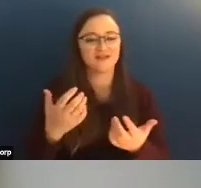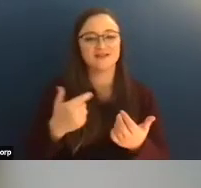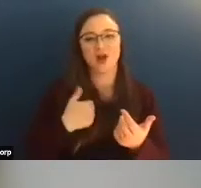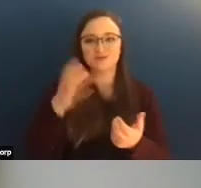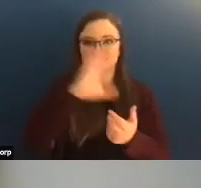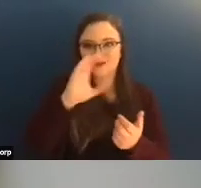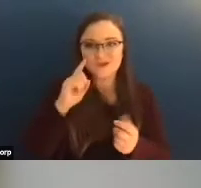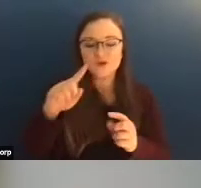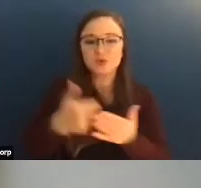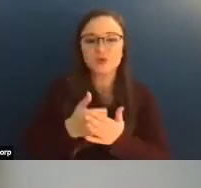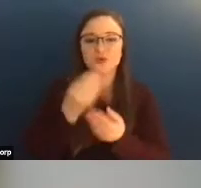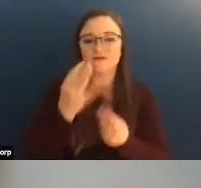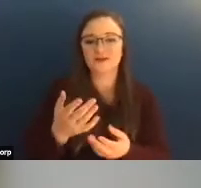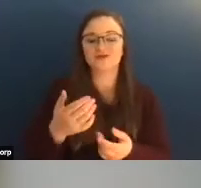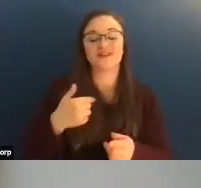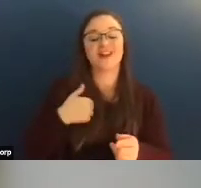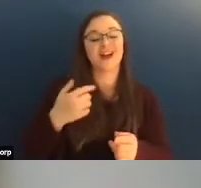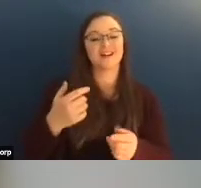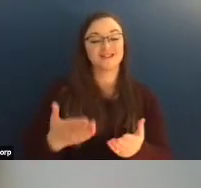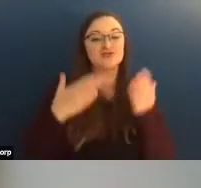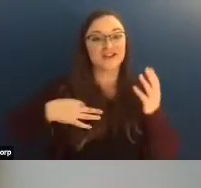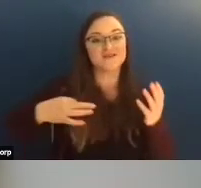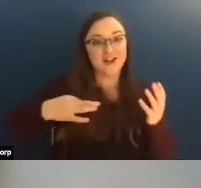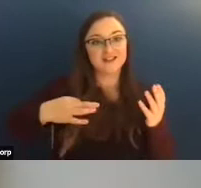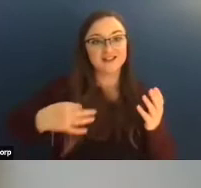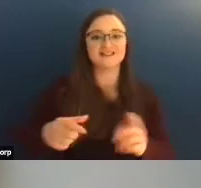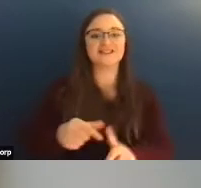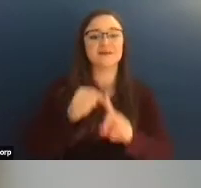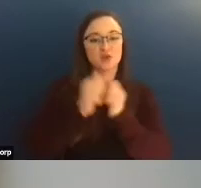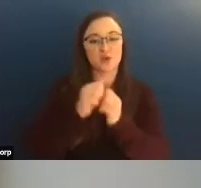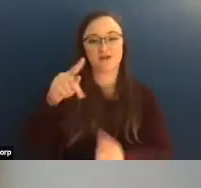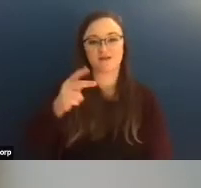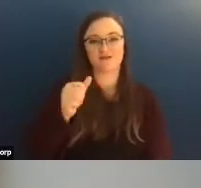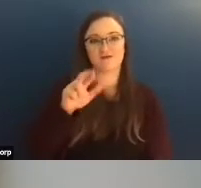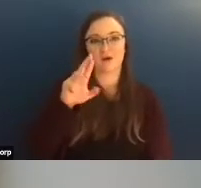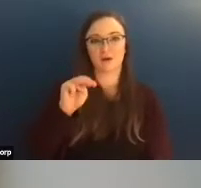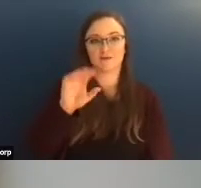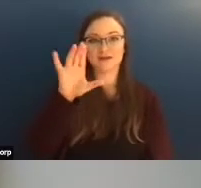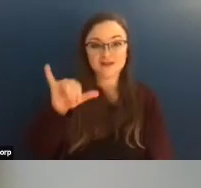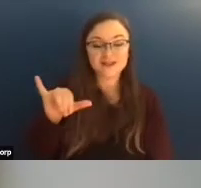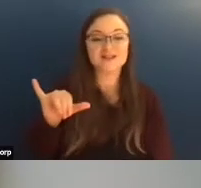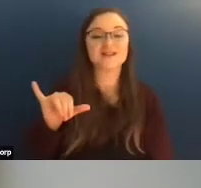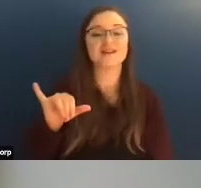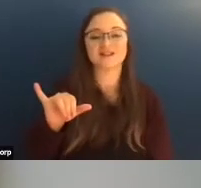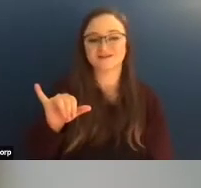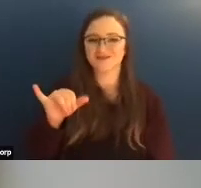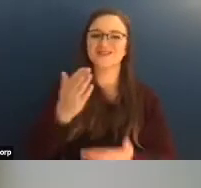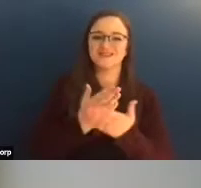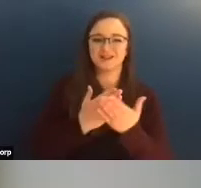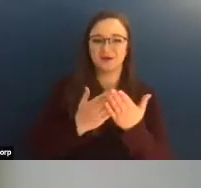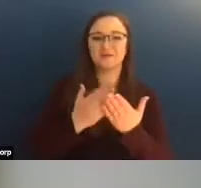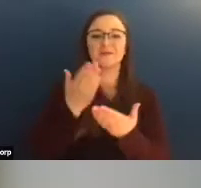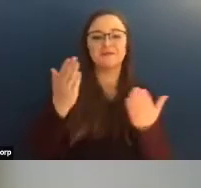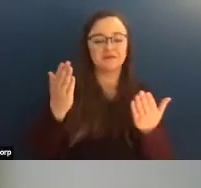Definitely with volunteering, I think that's the biggest thing, especially with pharmacy, because there's so many different areas of pharmacy that not a lot of people are aware